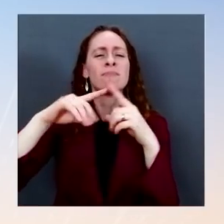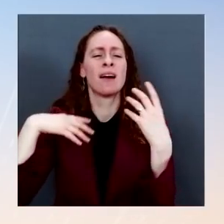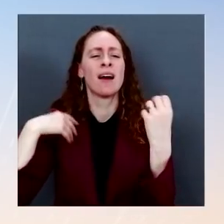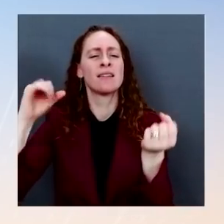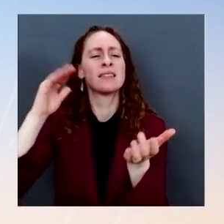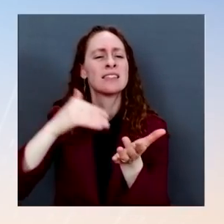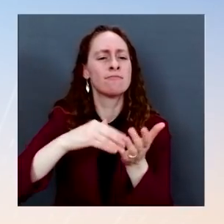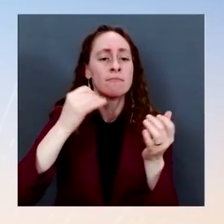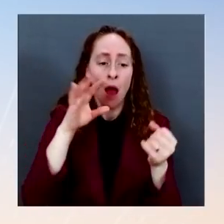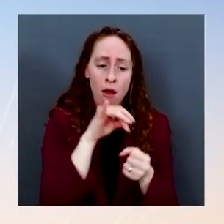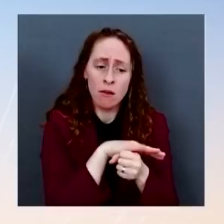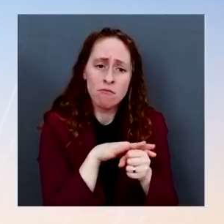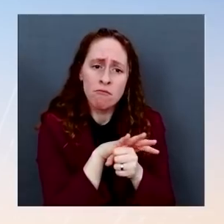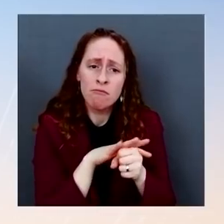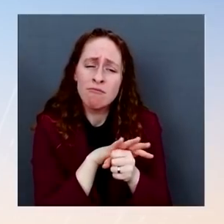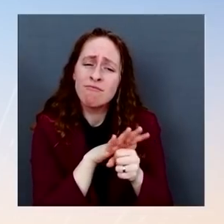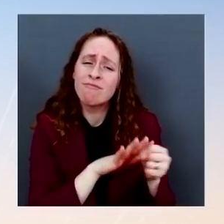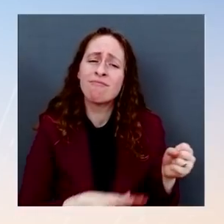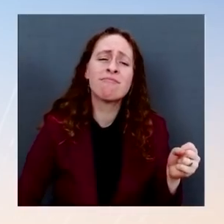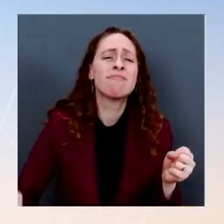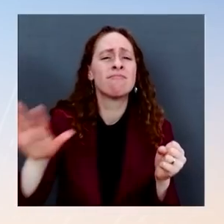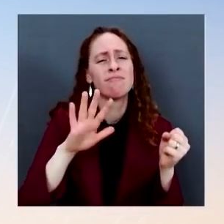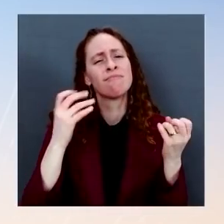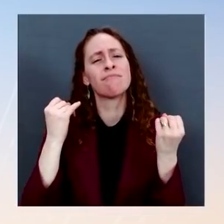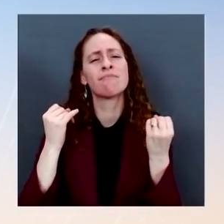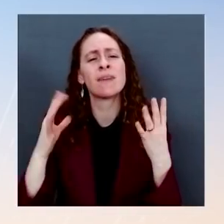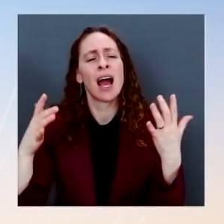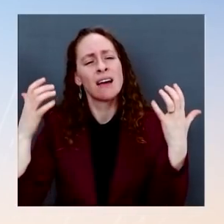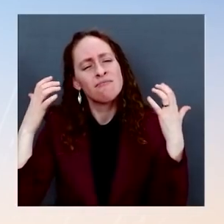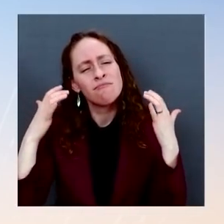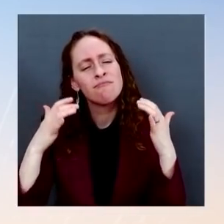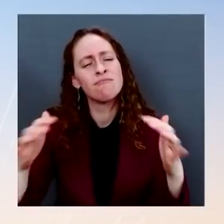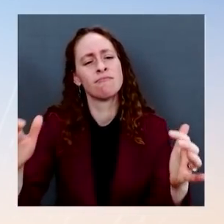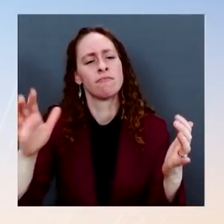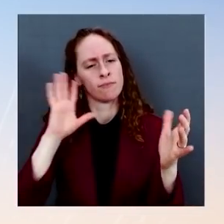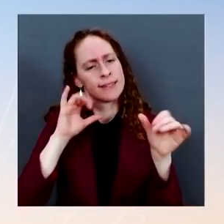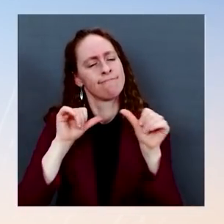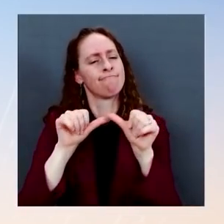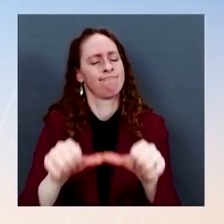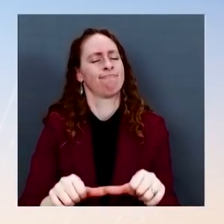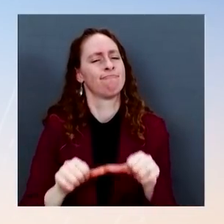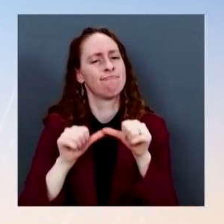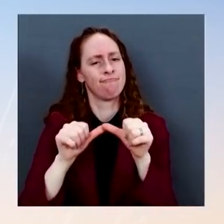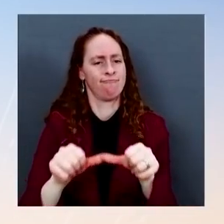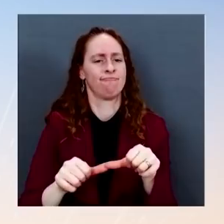that tomorrow. Does the White House feel like right now the administration is doing enough to get Americans